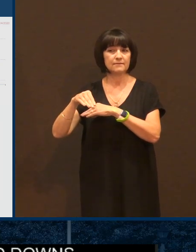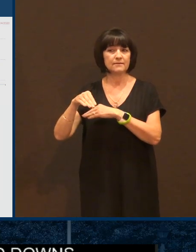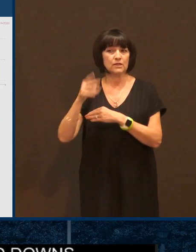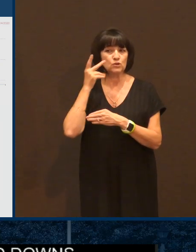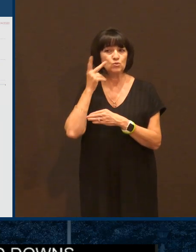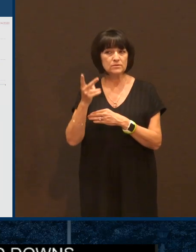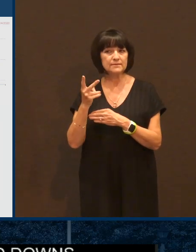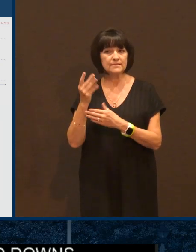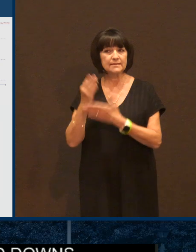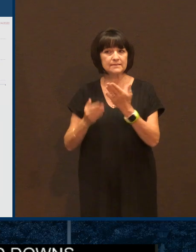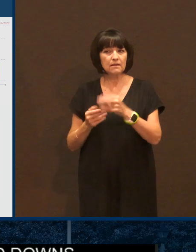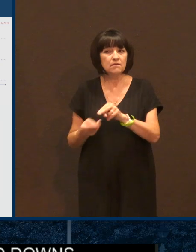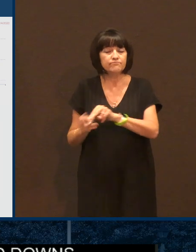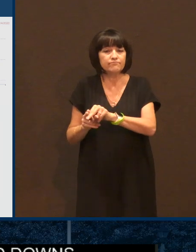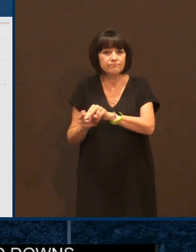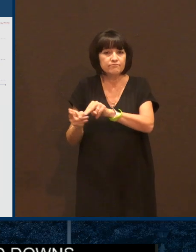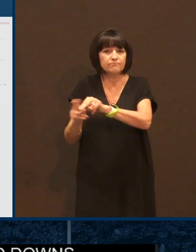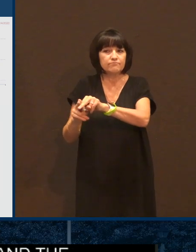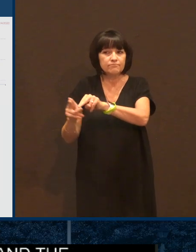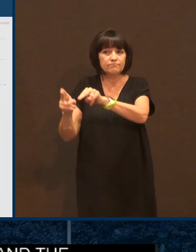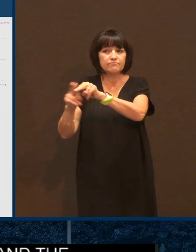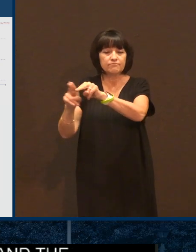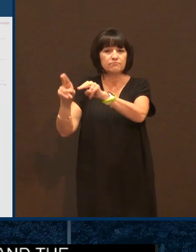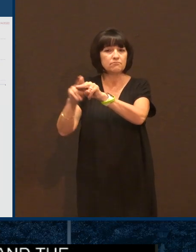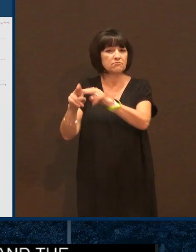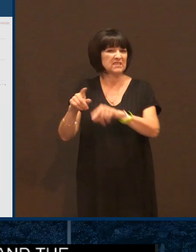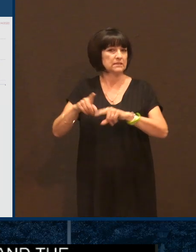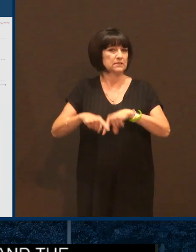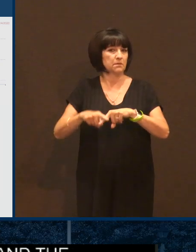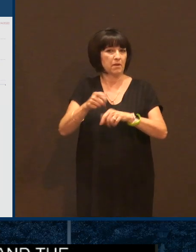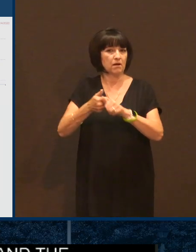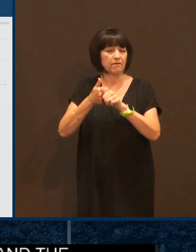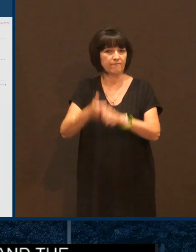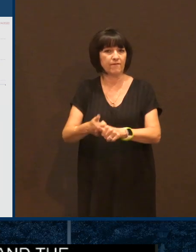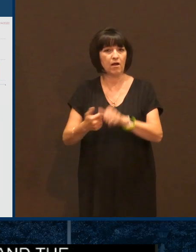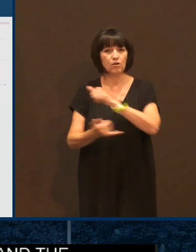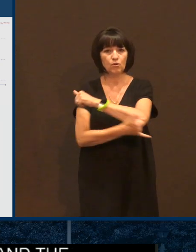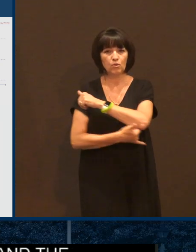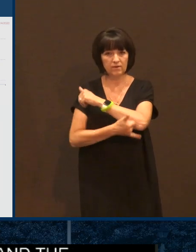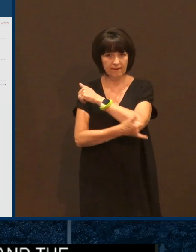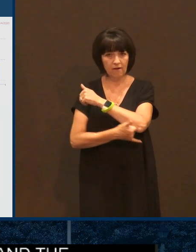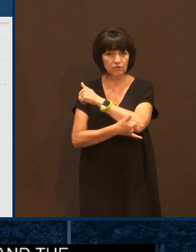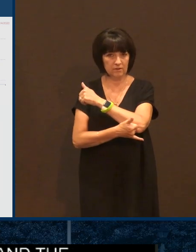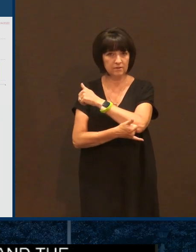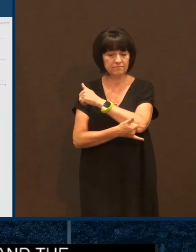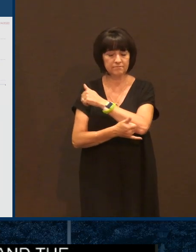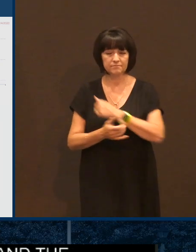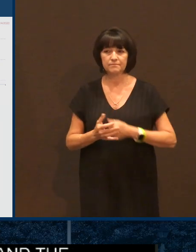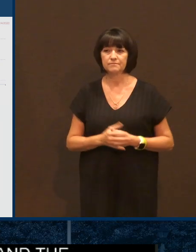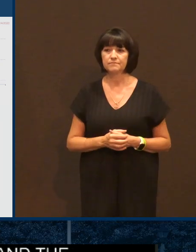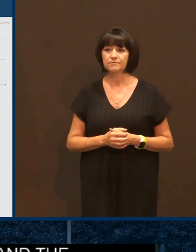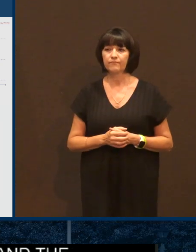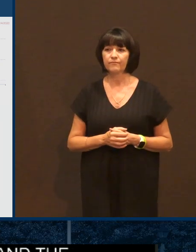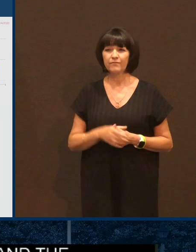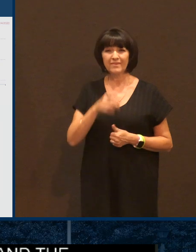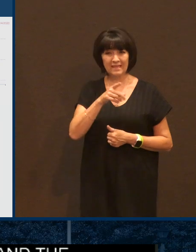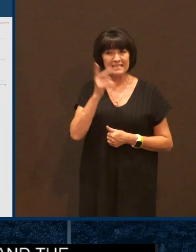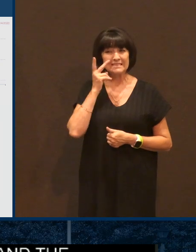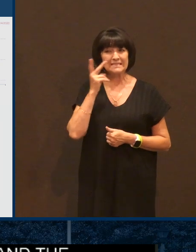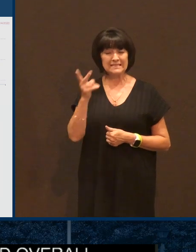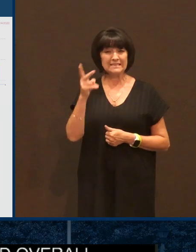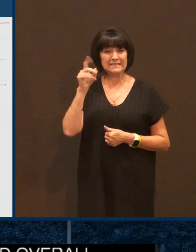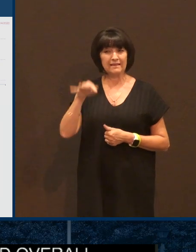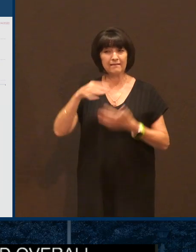increase of by county and overall cumulative increase in the number of cases. And you can see where it started